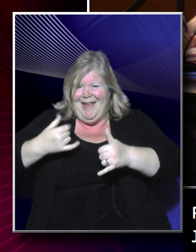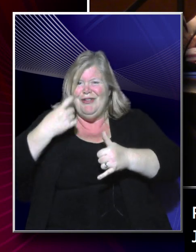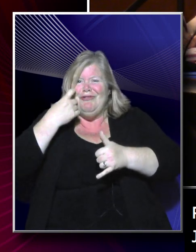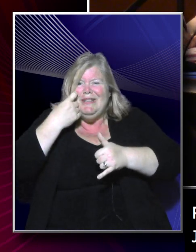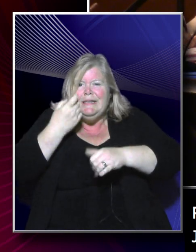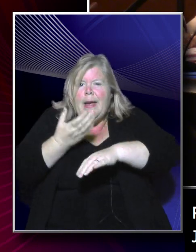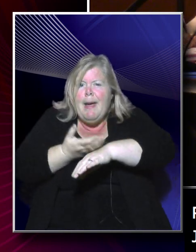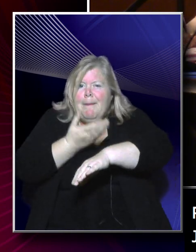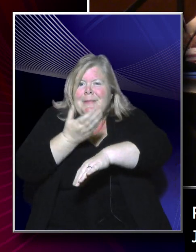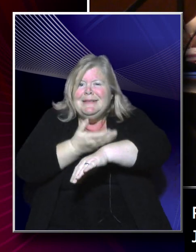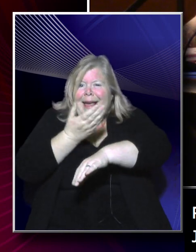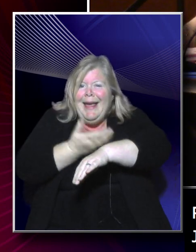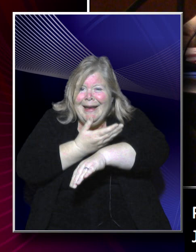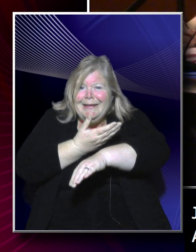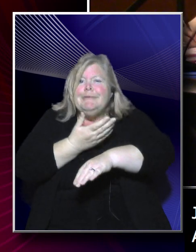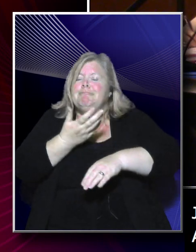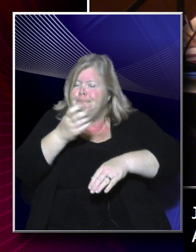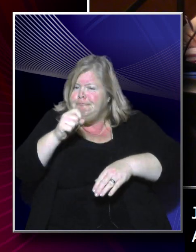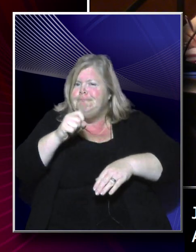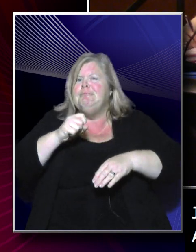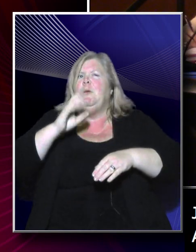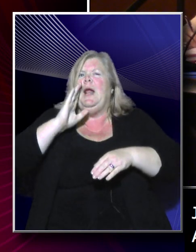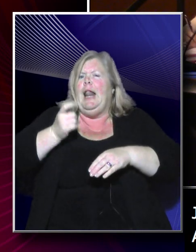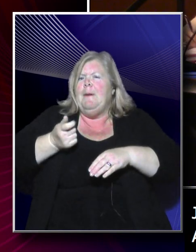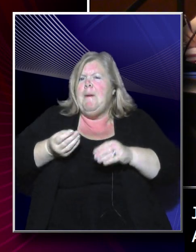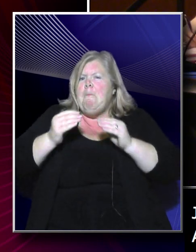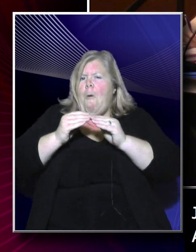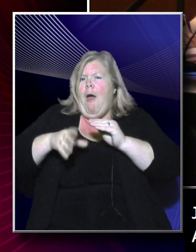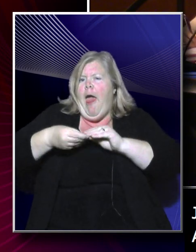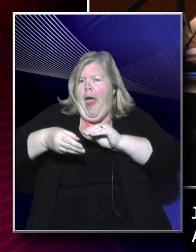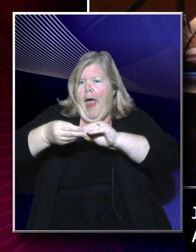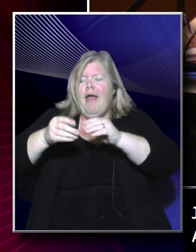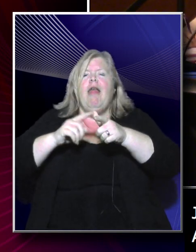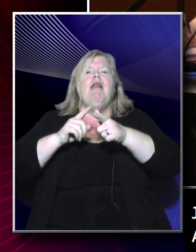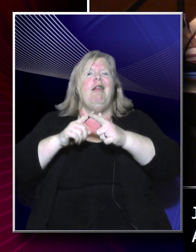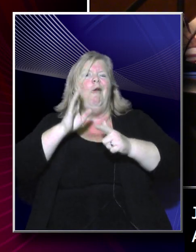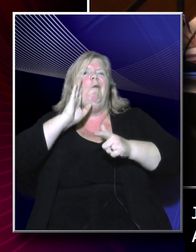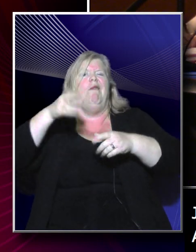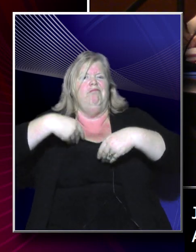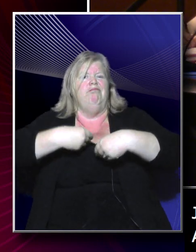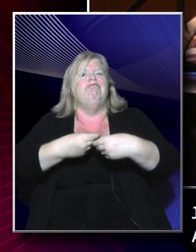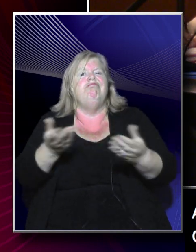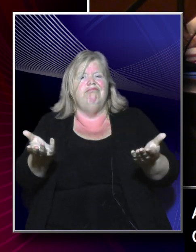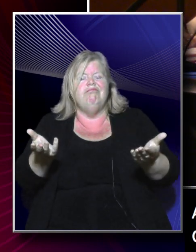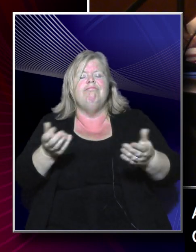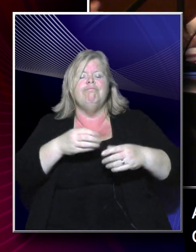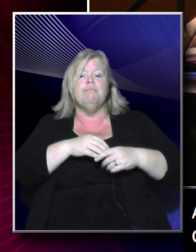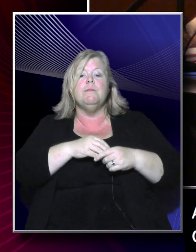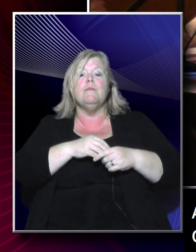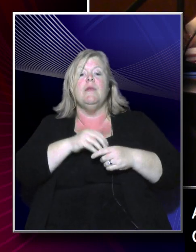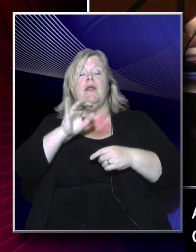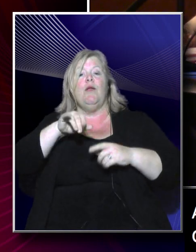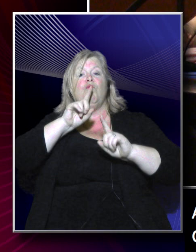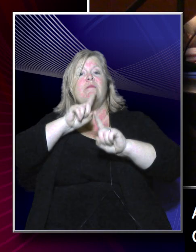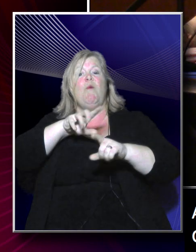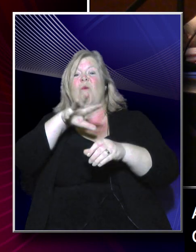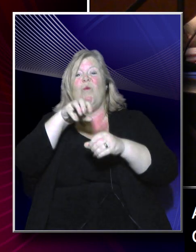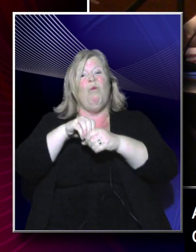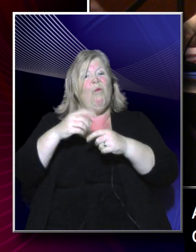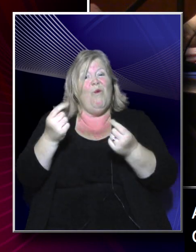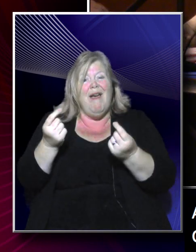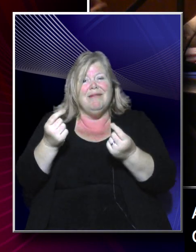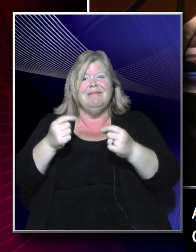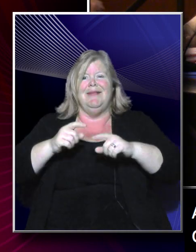might update it a little bit more, but we're going to be passing that out to you as well. And that report includes the